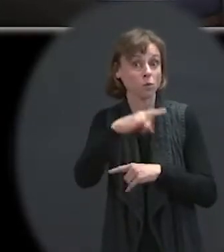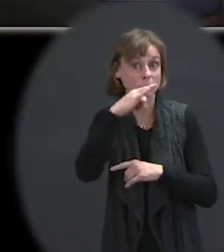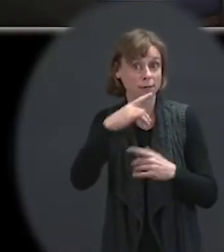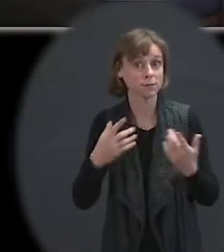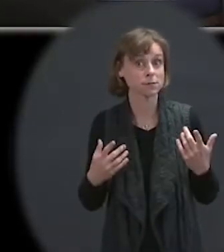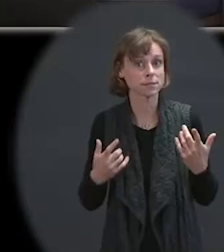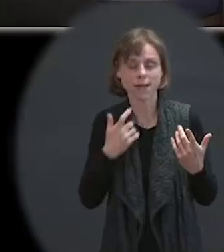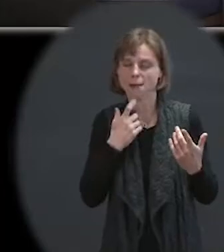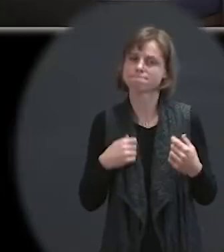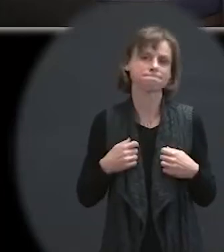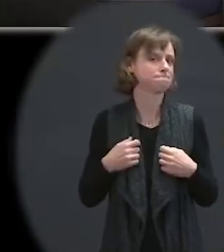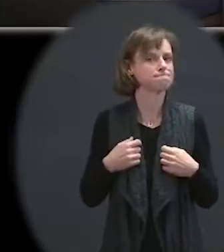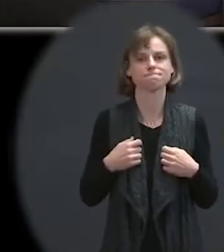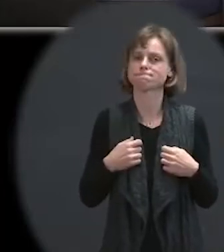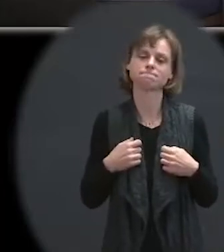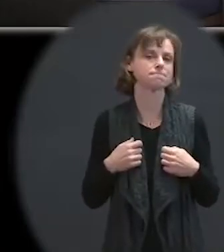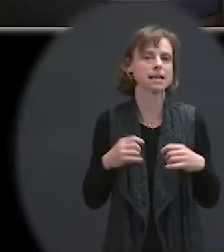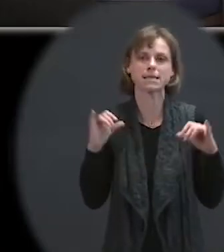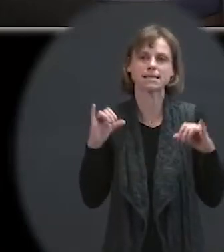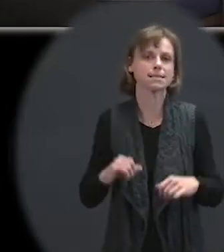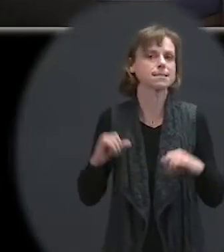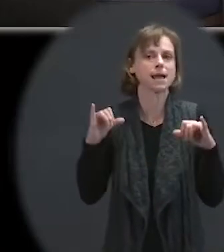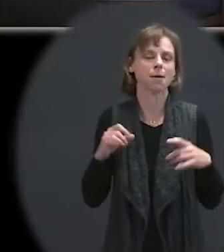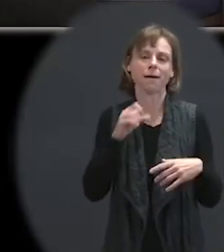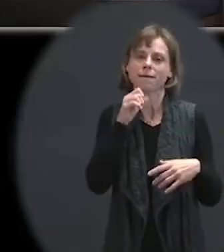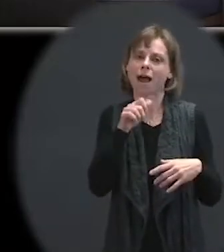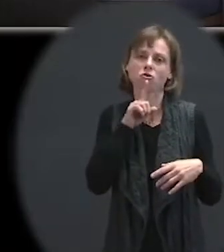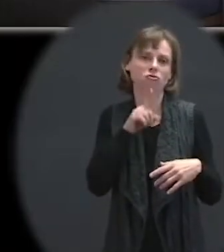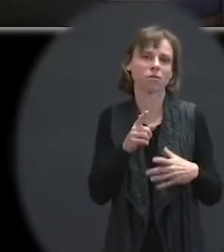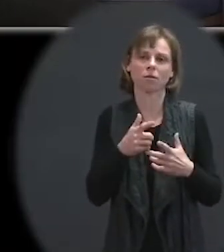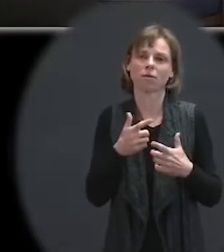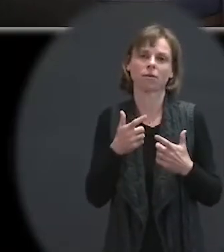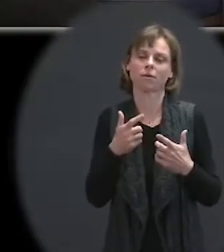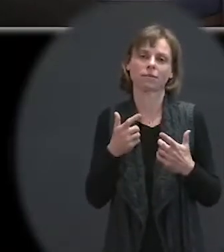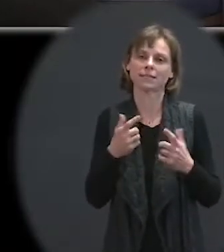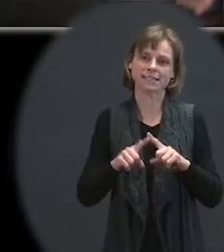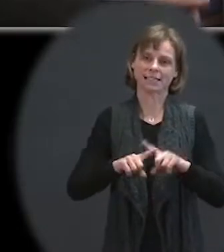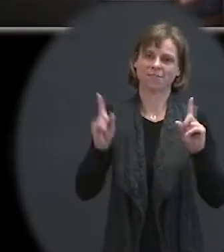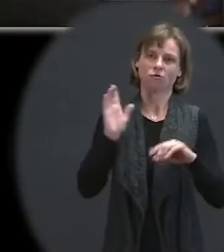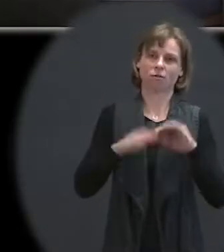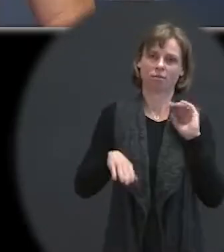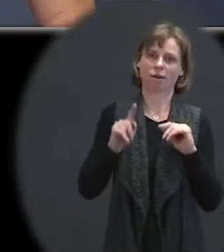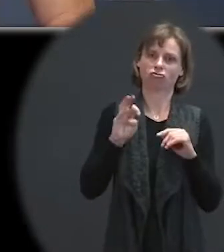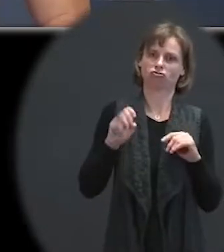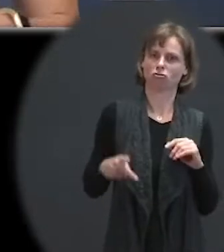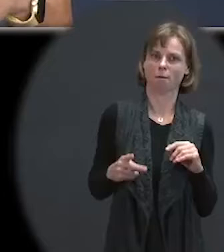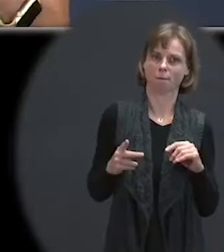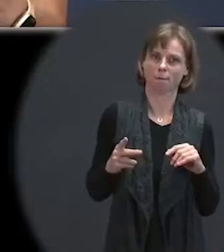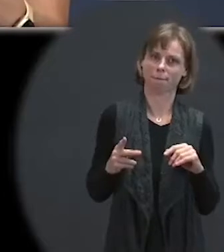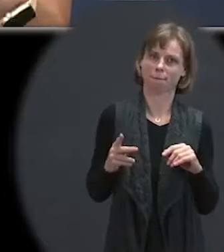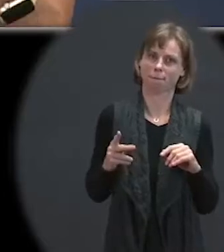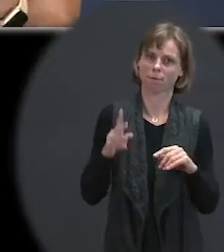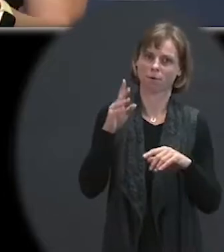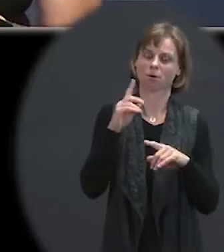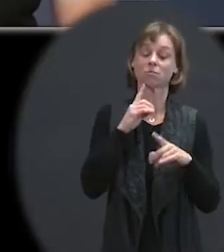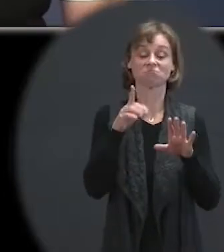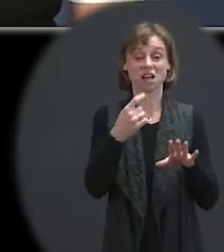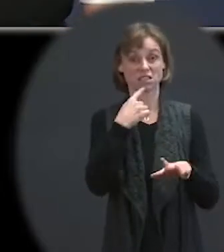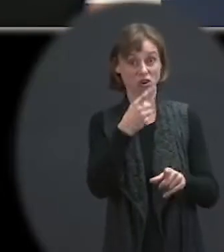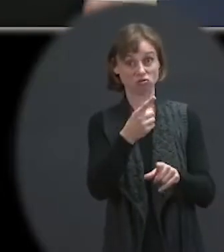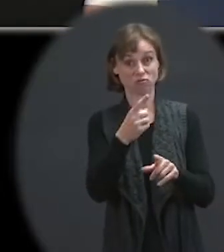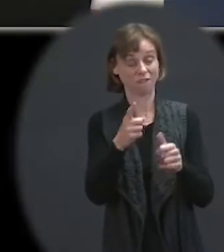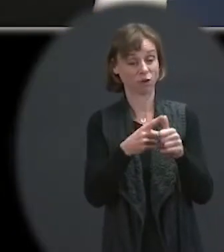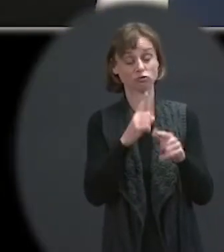say, this isn't much different than what the Trump administration was doing. Well, say you. let me first say that you're right, that kids, there's